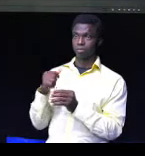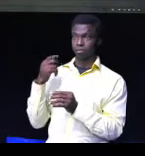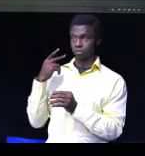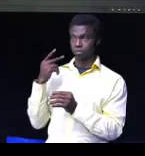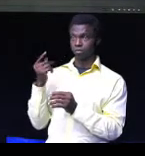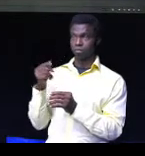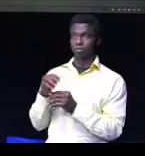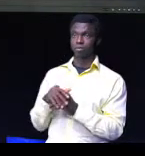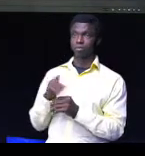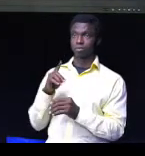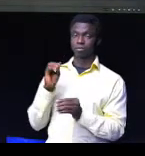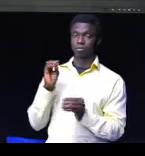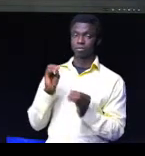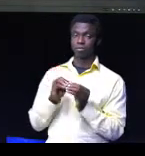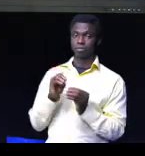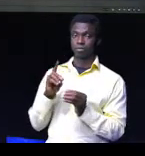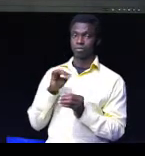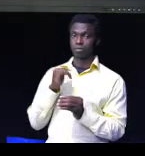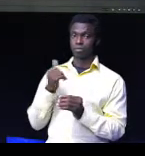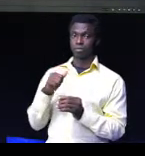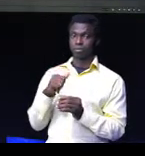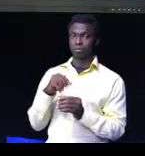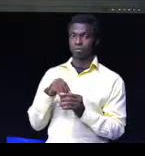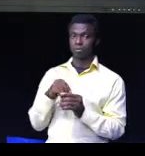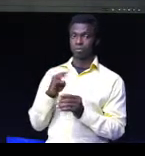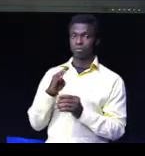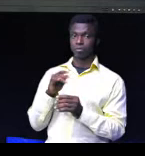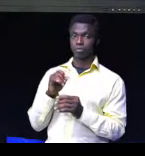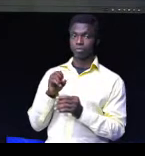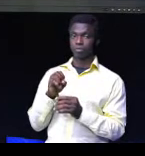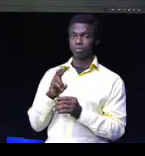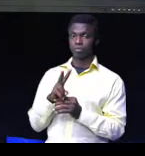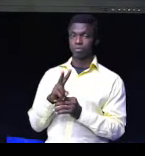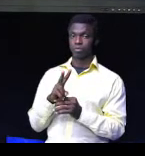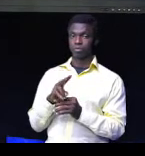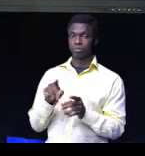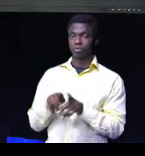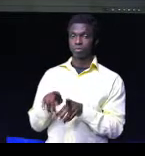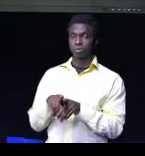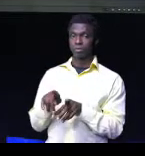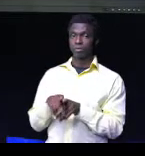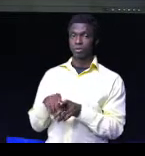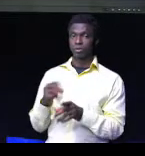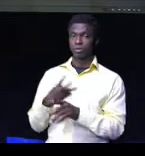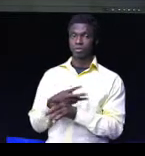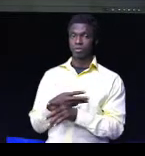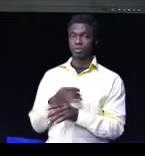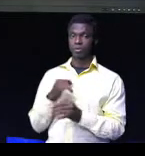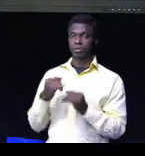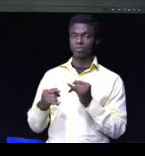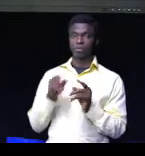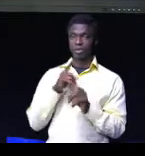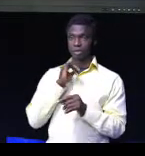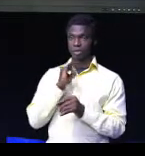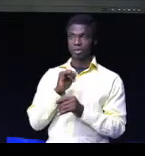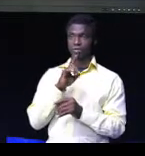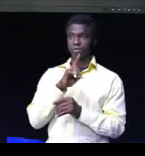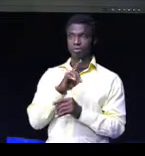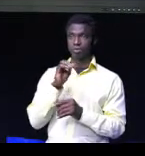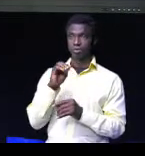1 to the next place. 1 plus 1 is 10 in base 2. So it's basically the same method. So our final answer